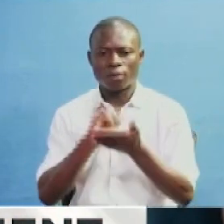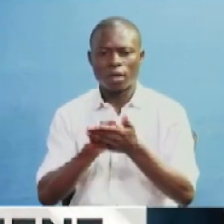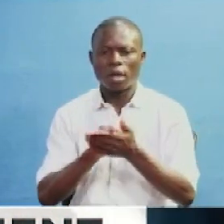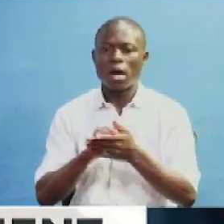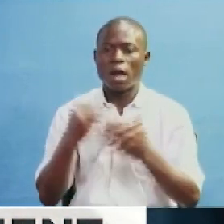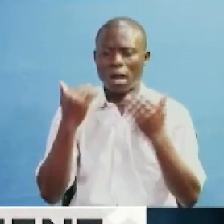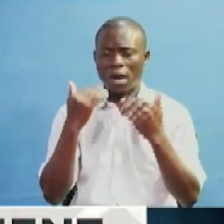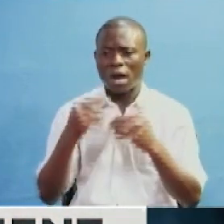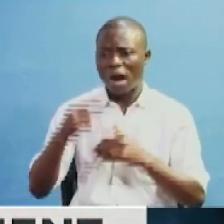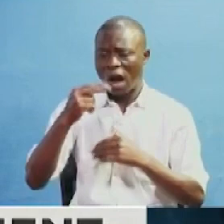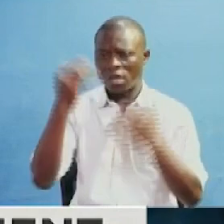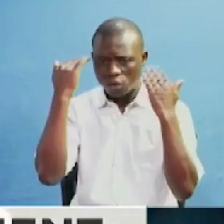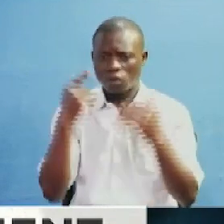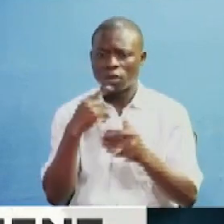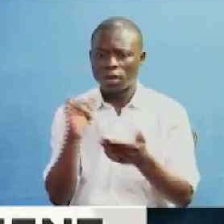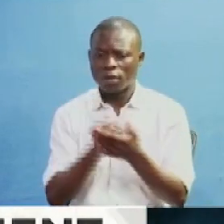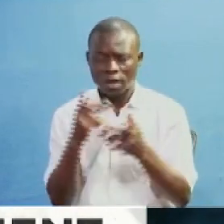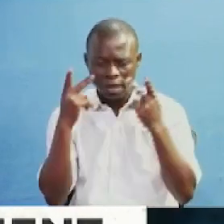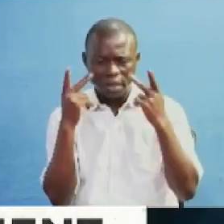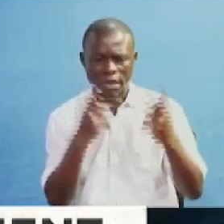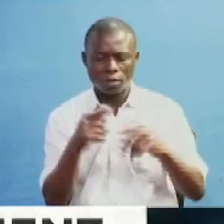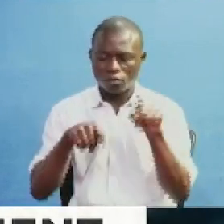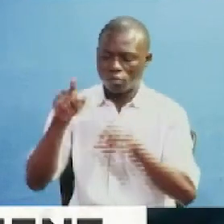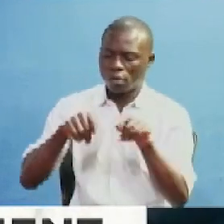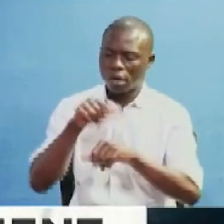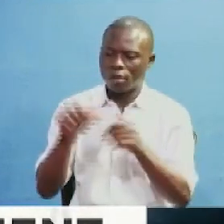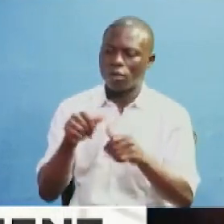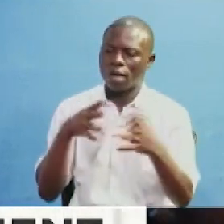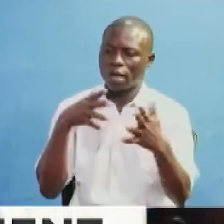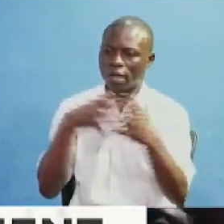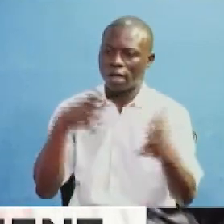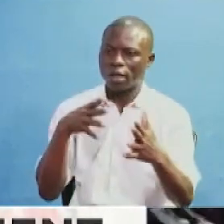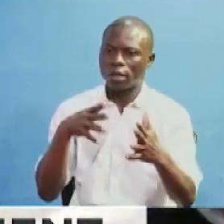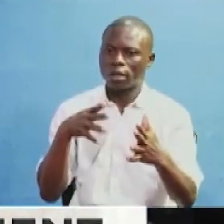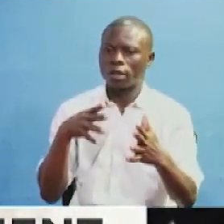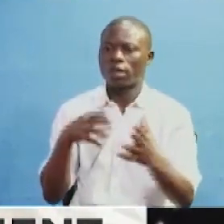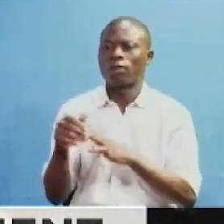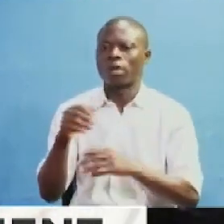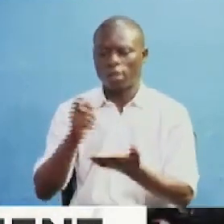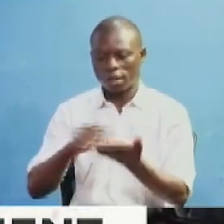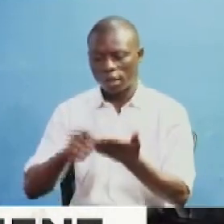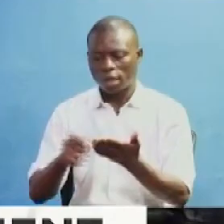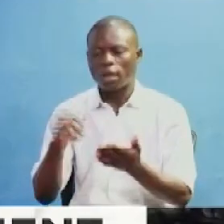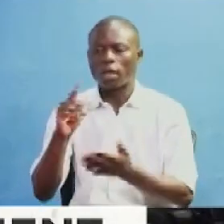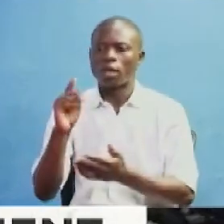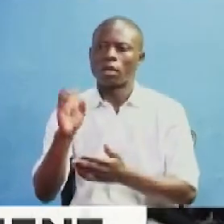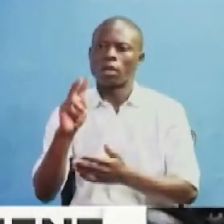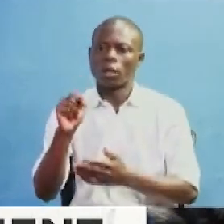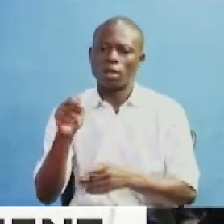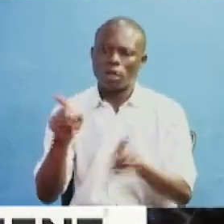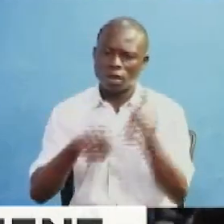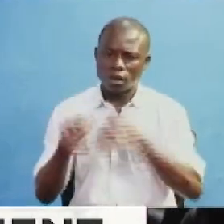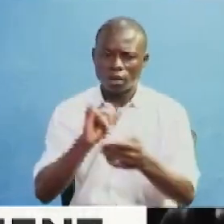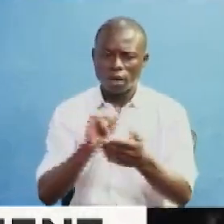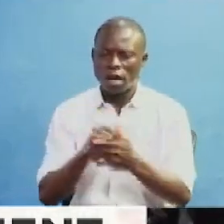gladly granted. LSK had filed a petition against Defense Cabinet Secretary Edwin Duale and the National Assembly, accusing the